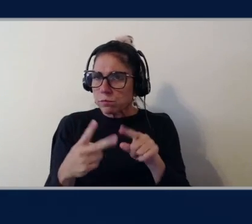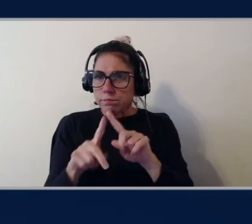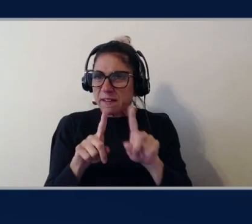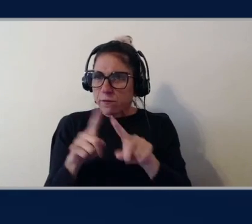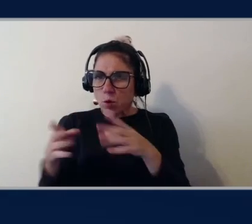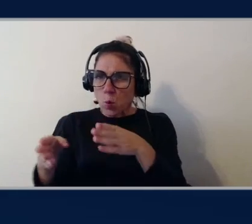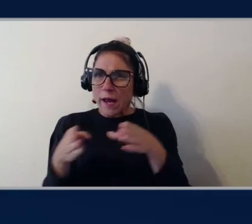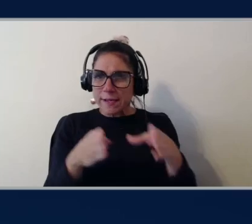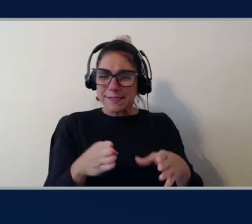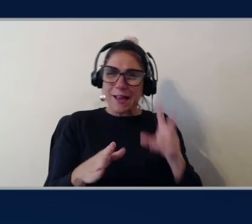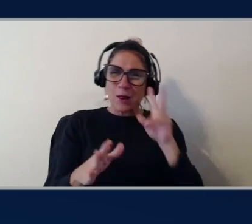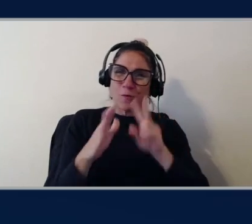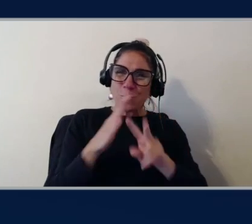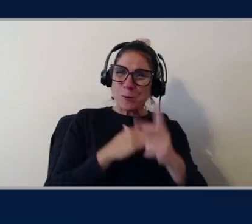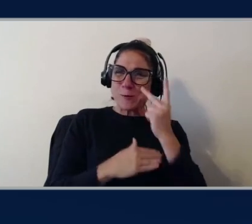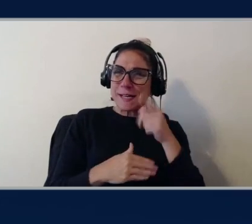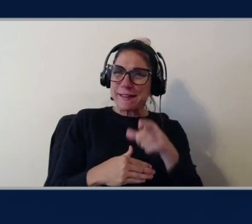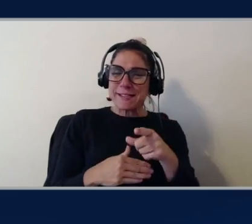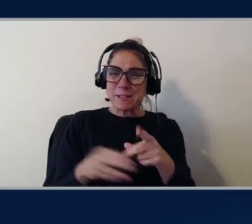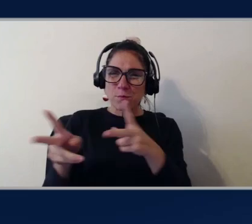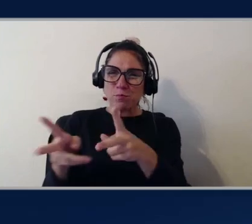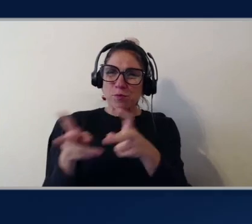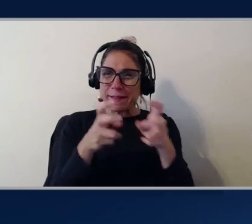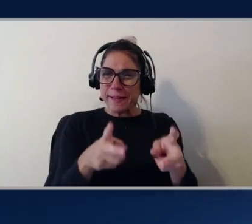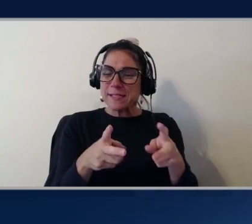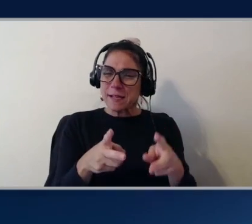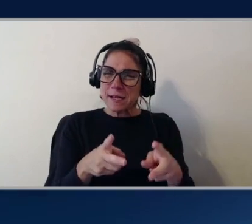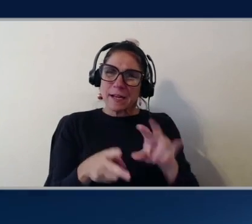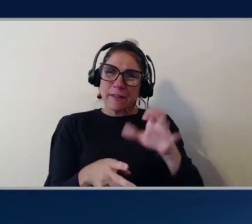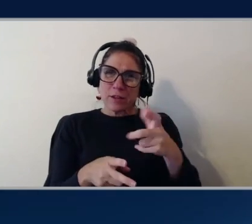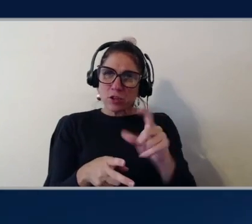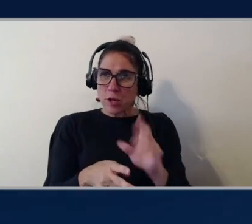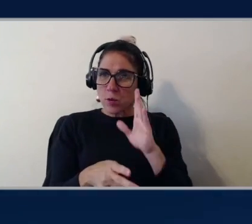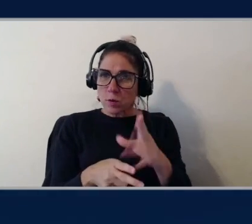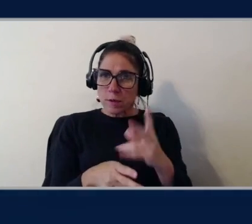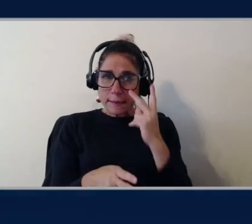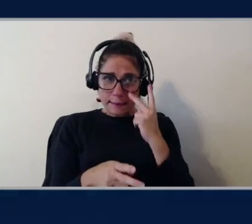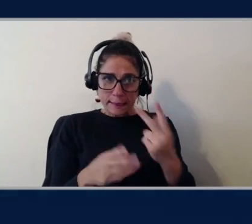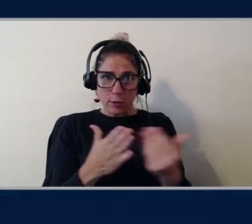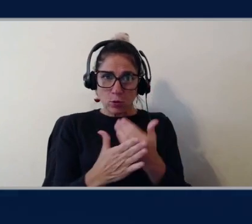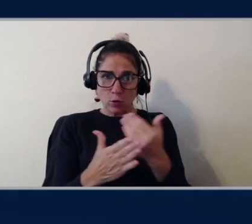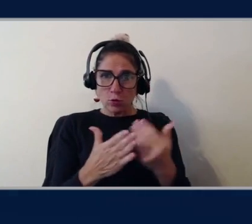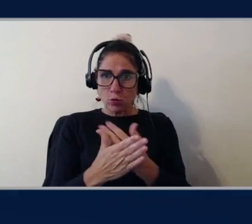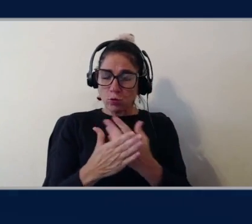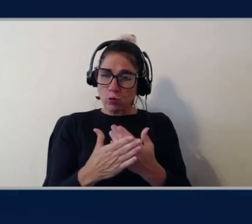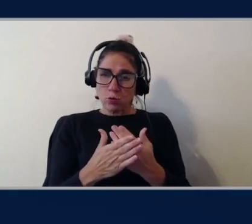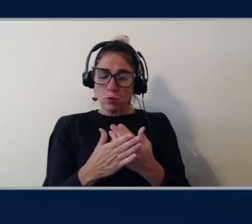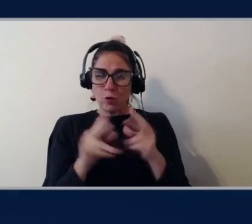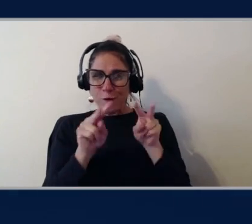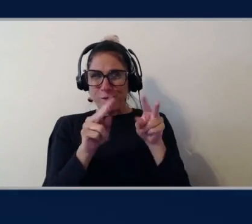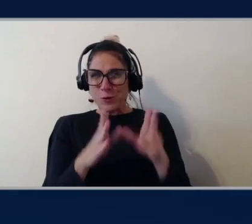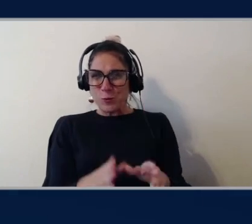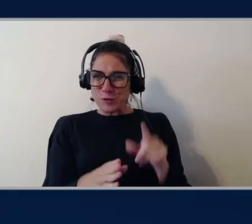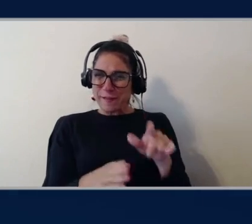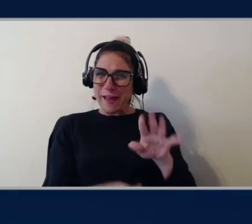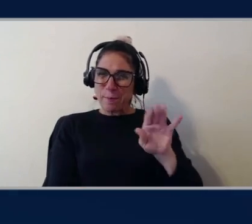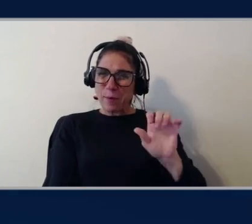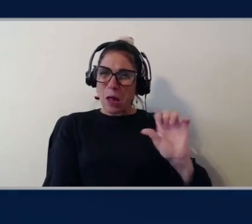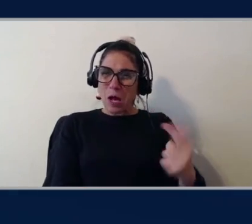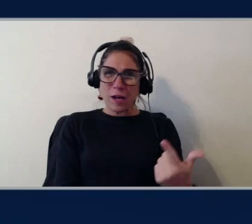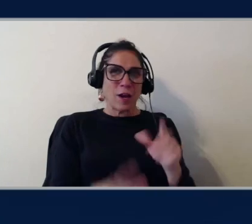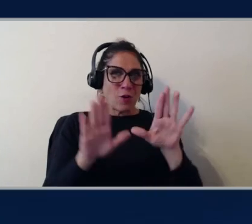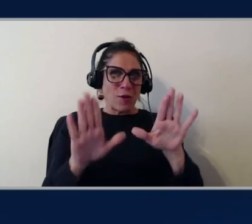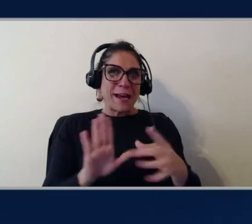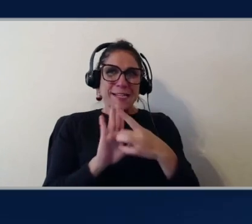it, and hopefully, like I said, we're dropping those links into the chat, so you'll get some new viewership on that blog. Awesome. All right, great demo. It